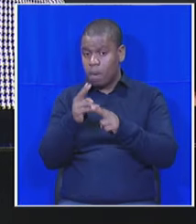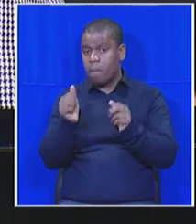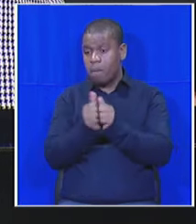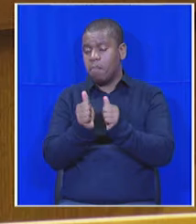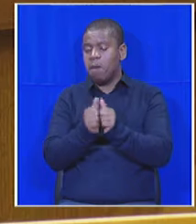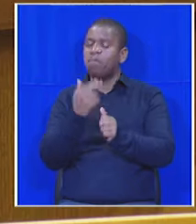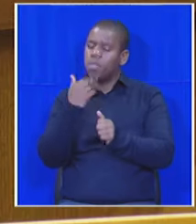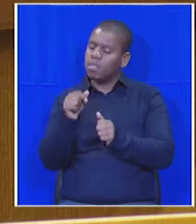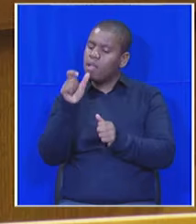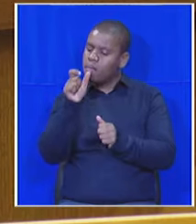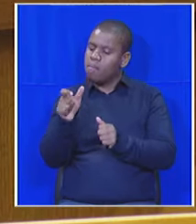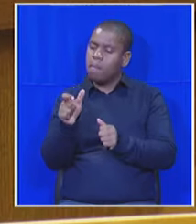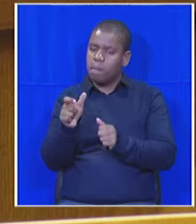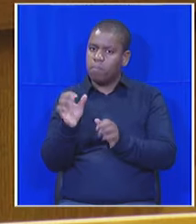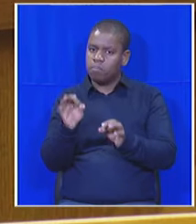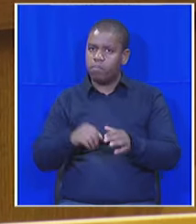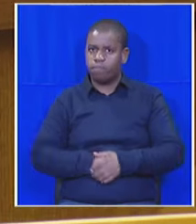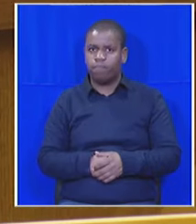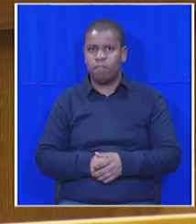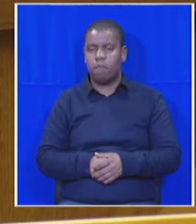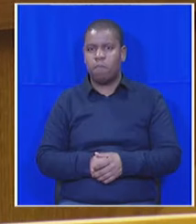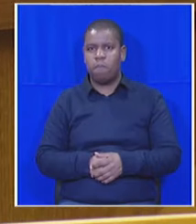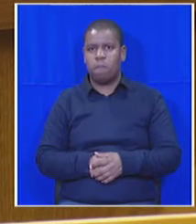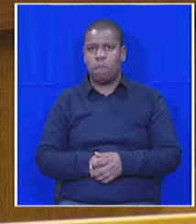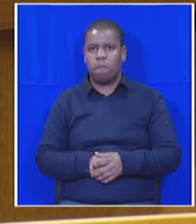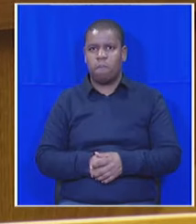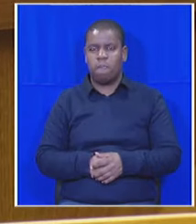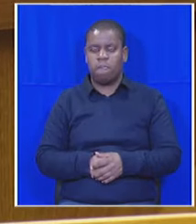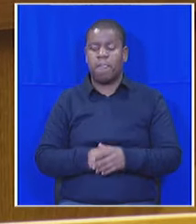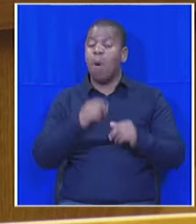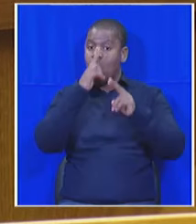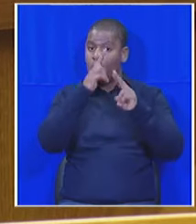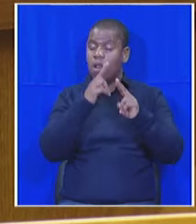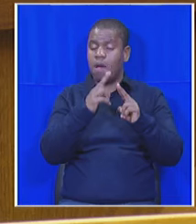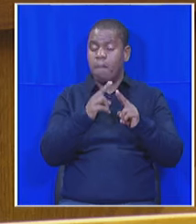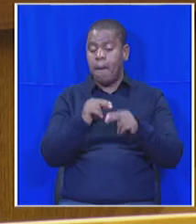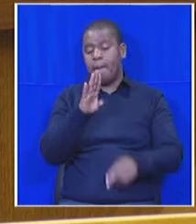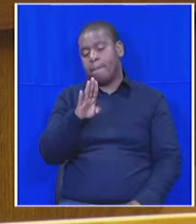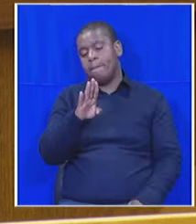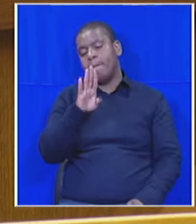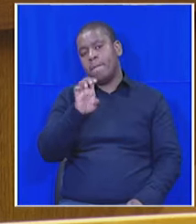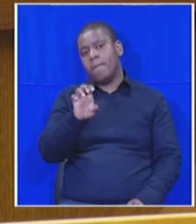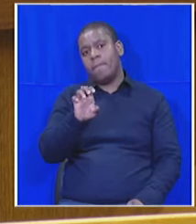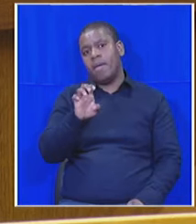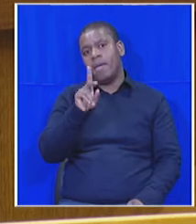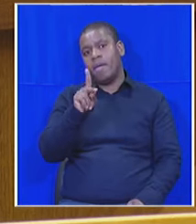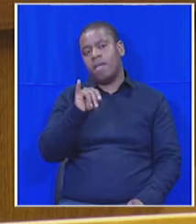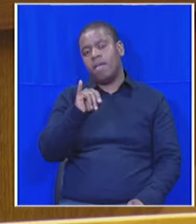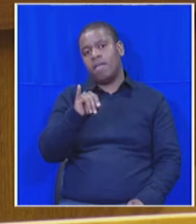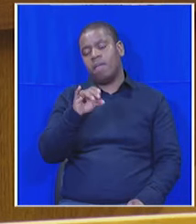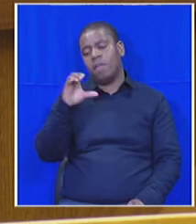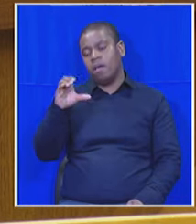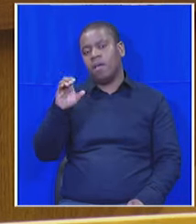that? Well, Honorable Peggy Kele. Thank you. And